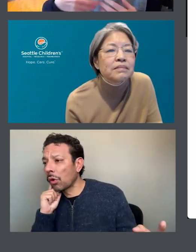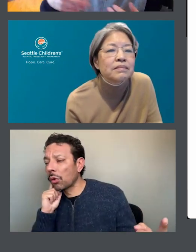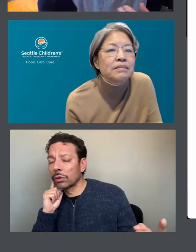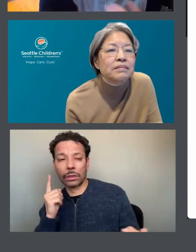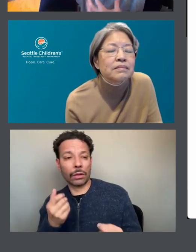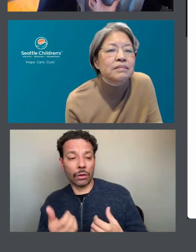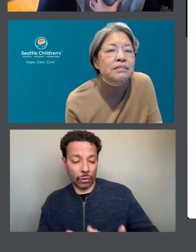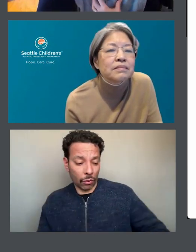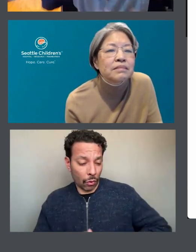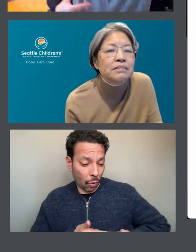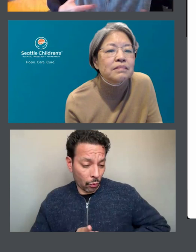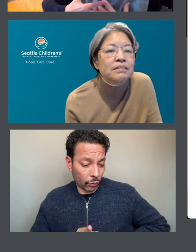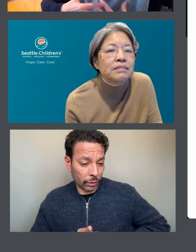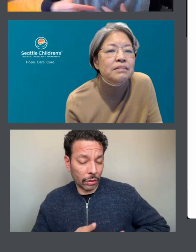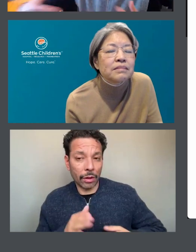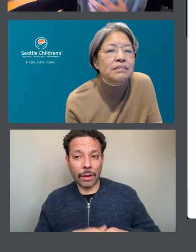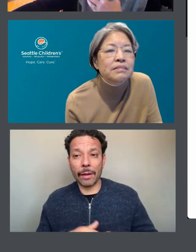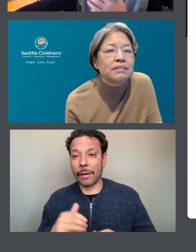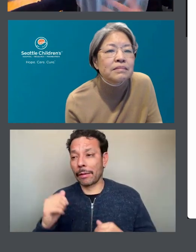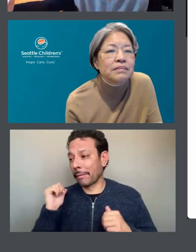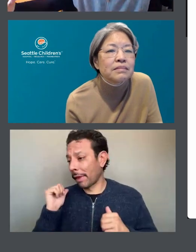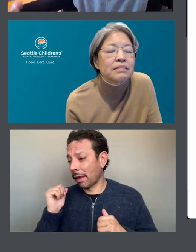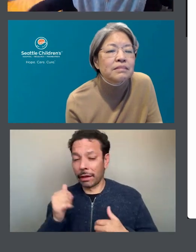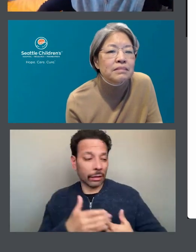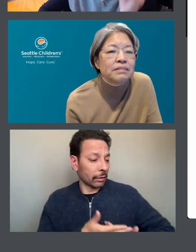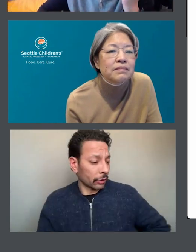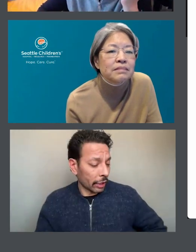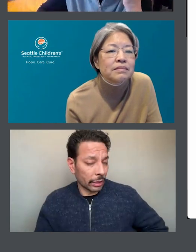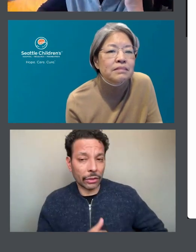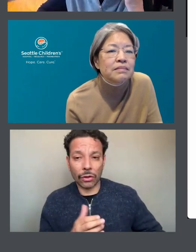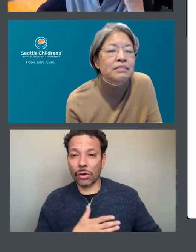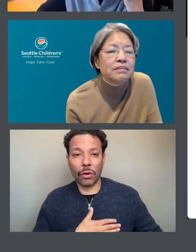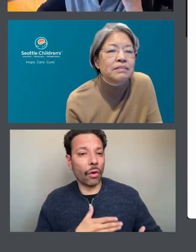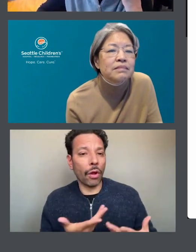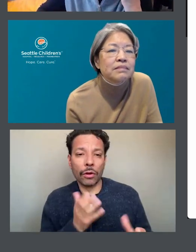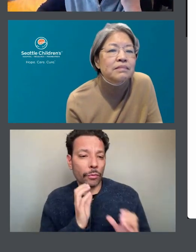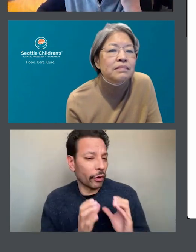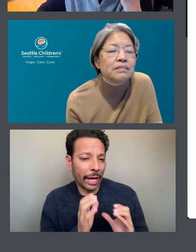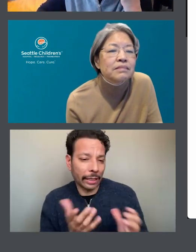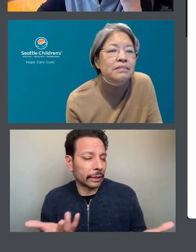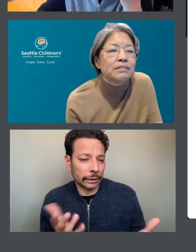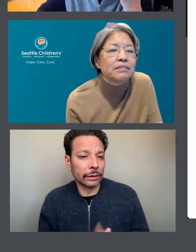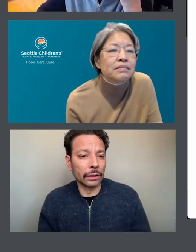closely, whether that's on the back or on the chest or however they're communicating.